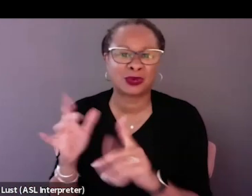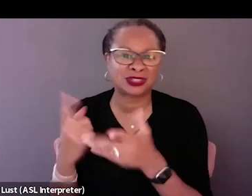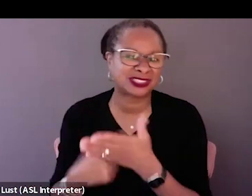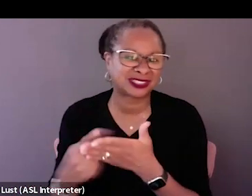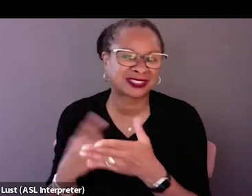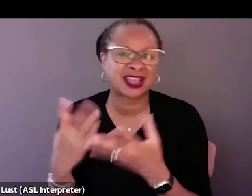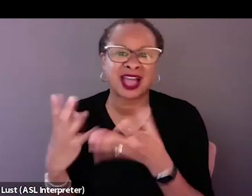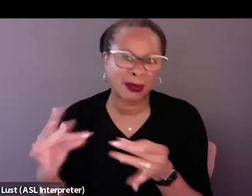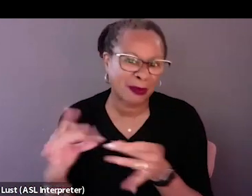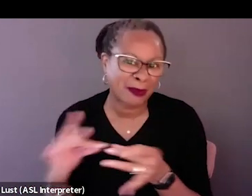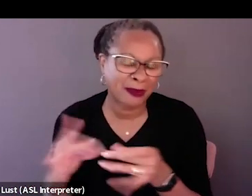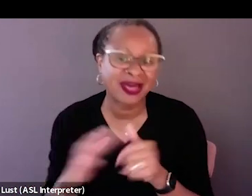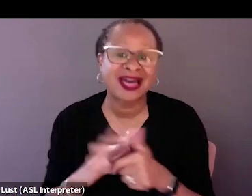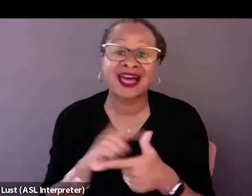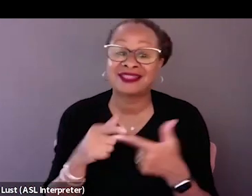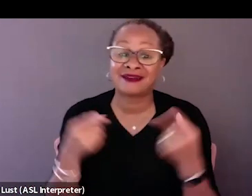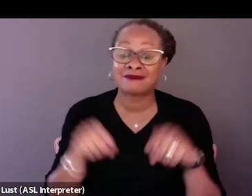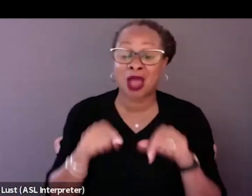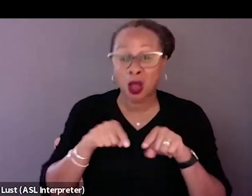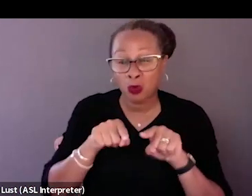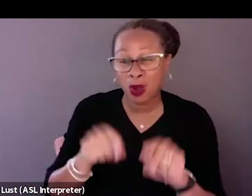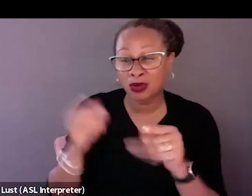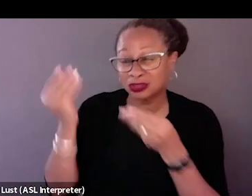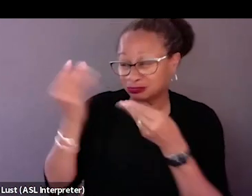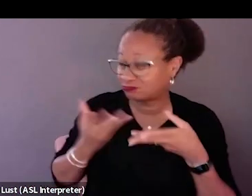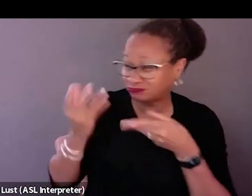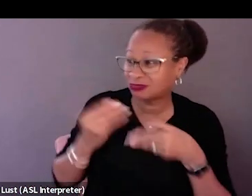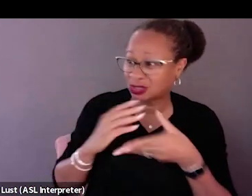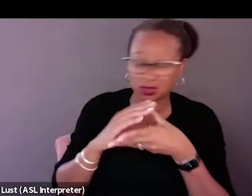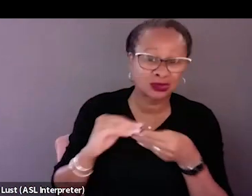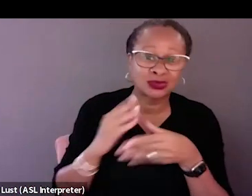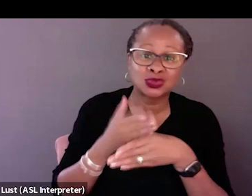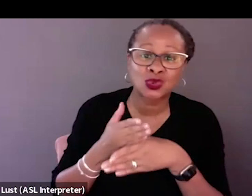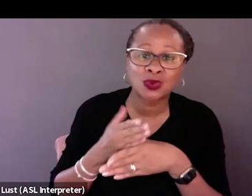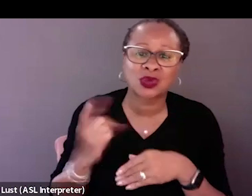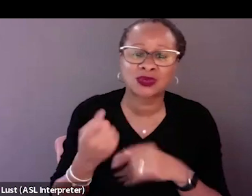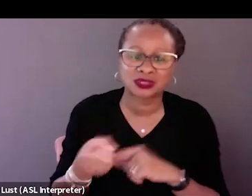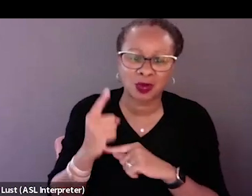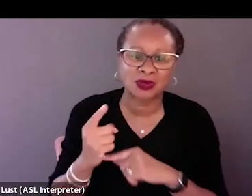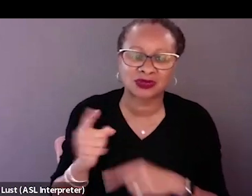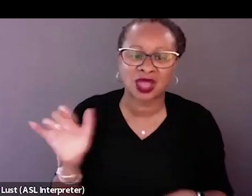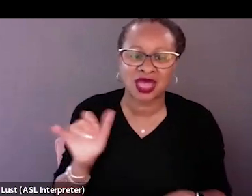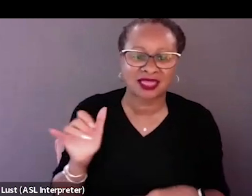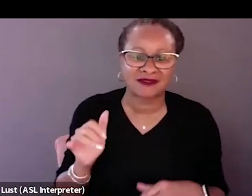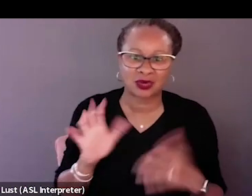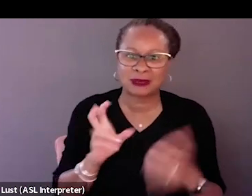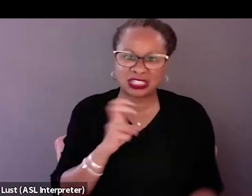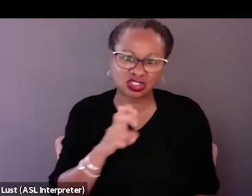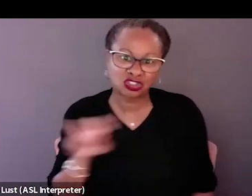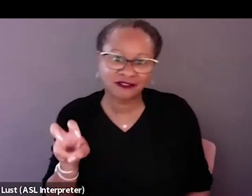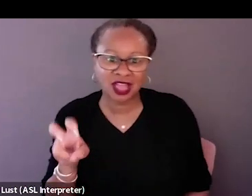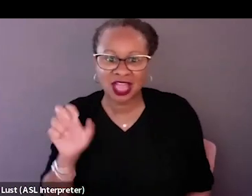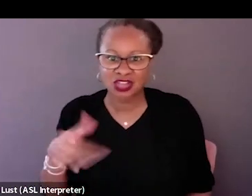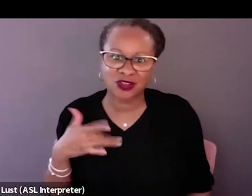what would happen is that while she was telling these stories, there would always be these moments where it would like, there would be this shift, and you could